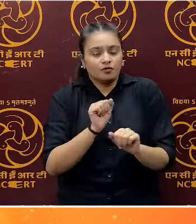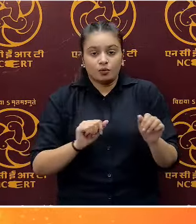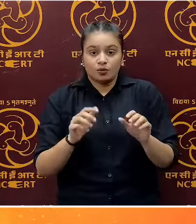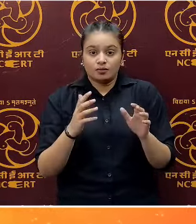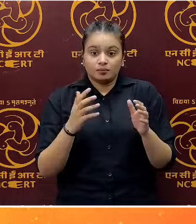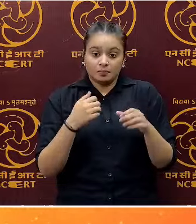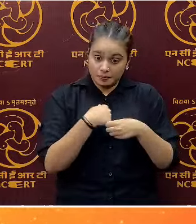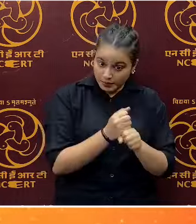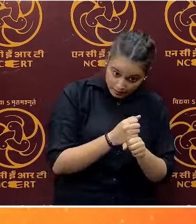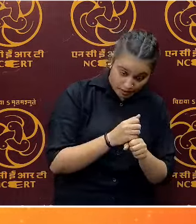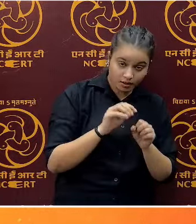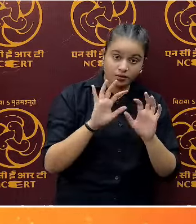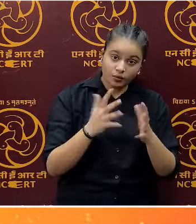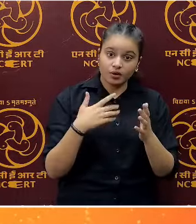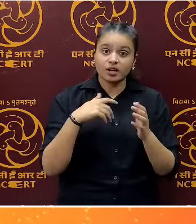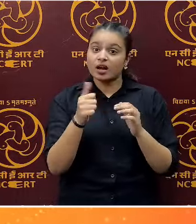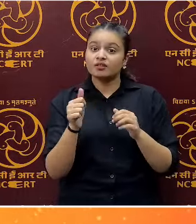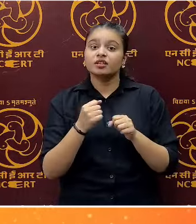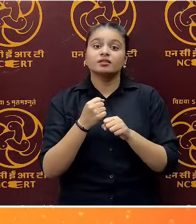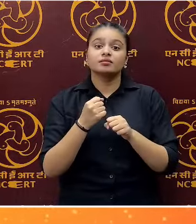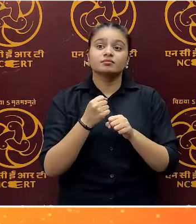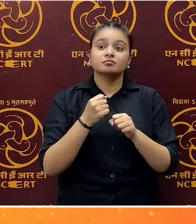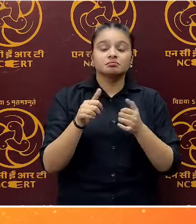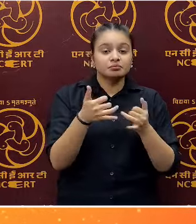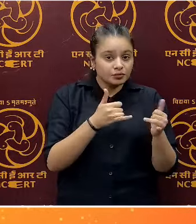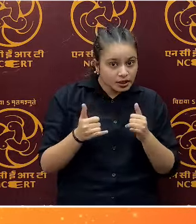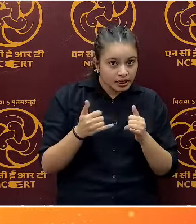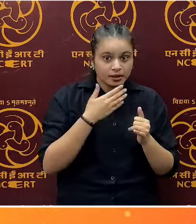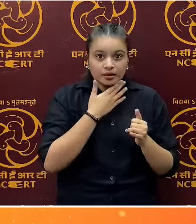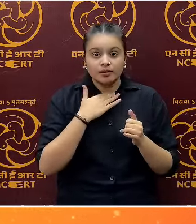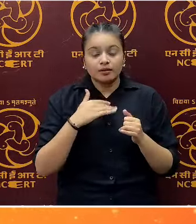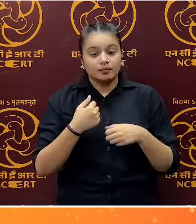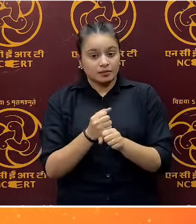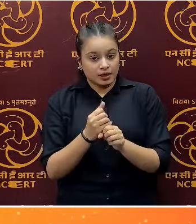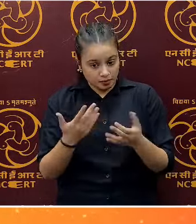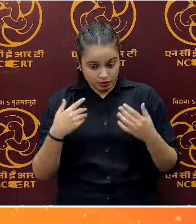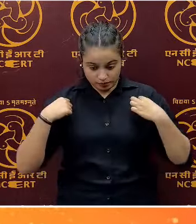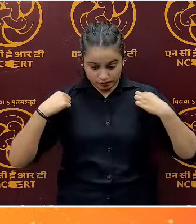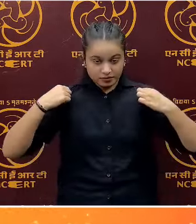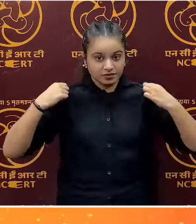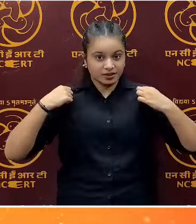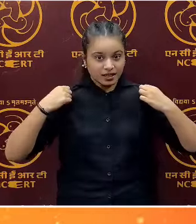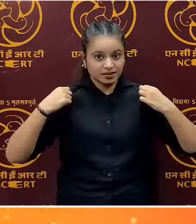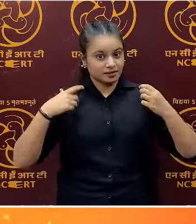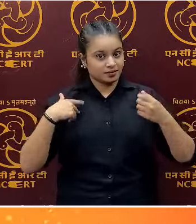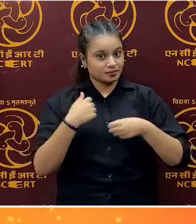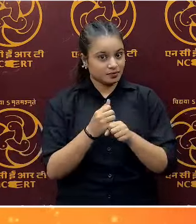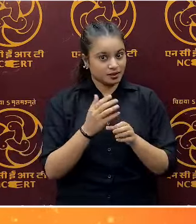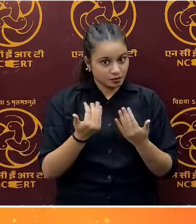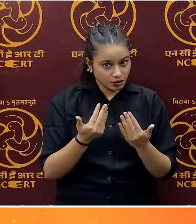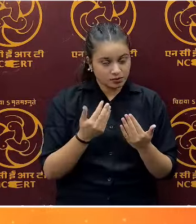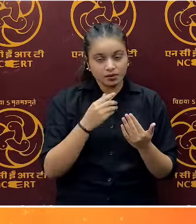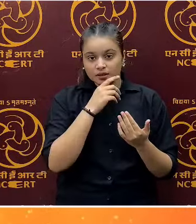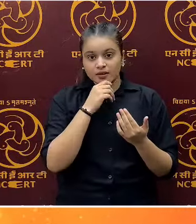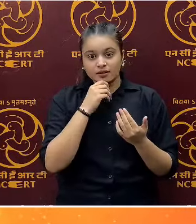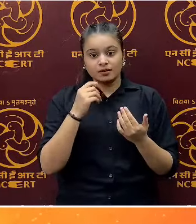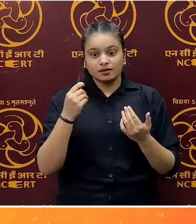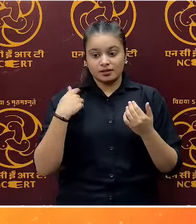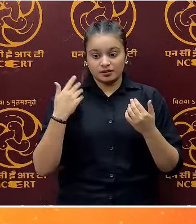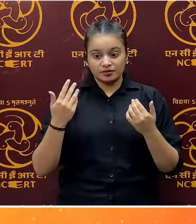can create certain other games also with these things. They can create certain outfit. If I Really? look at this outfit, right? Okay. If I consider this